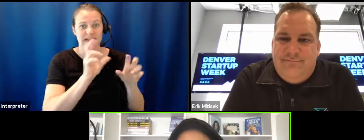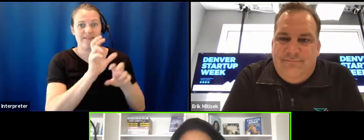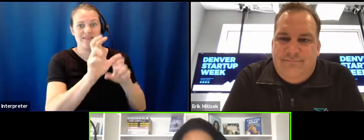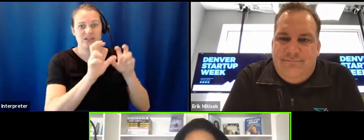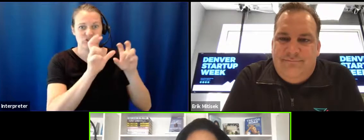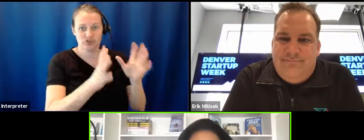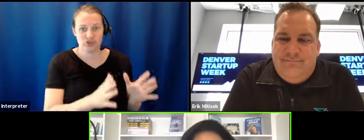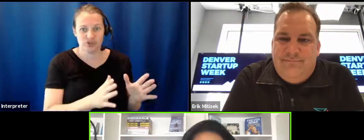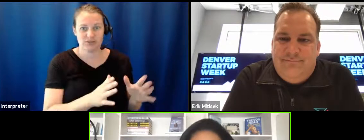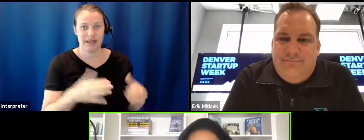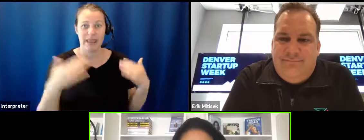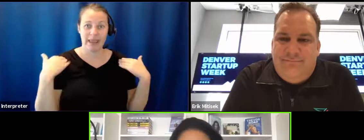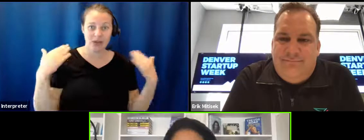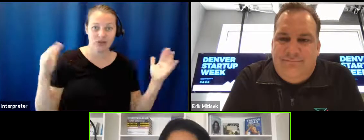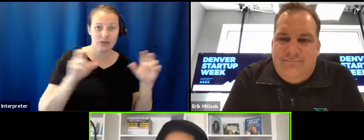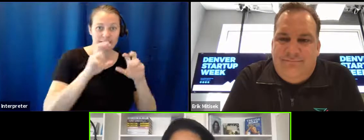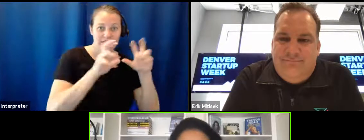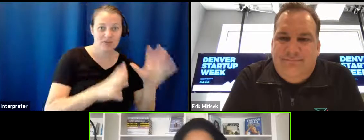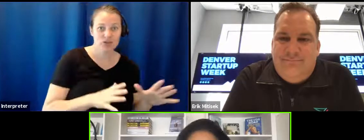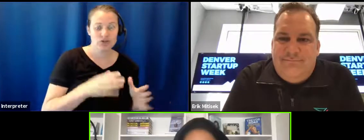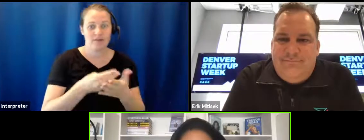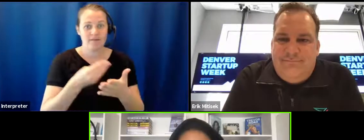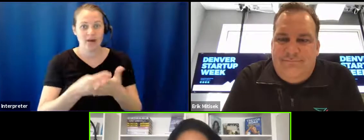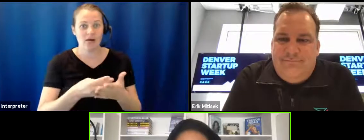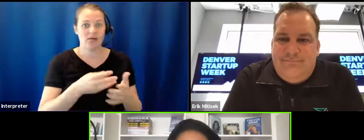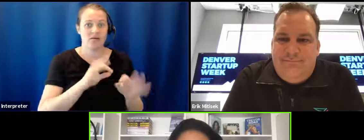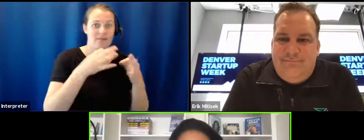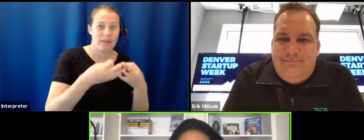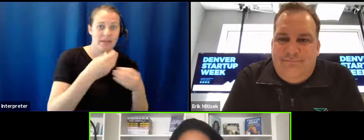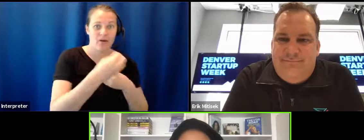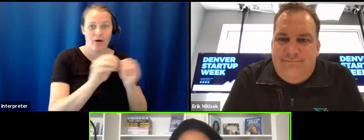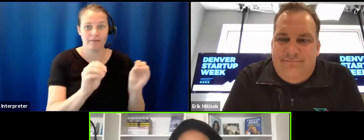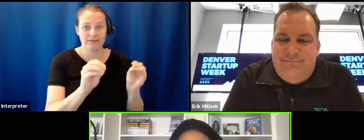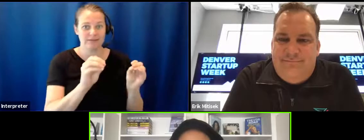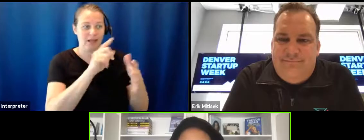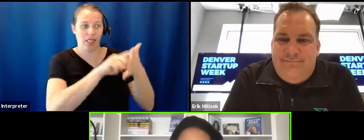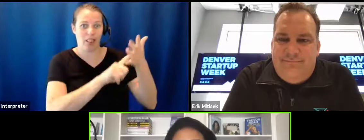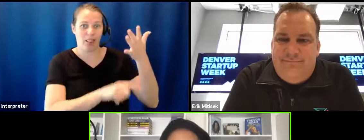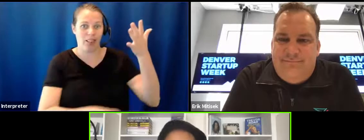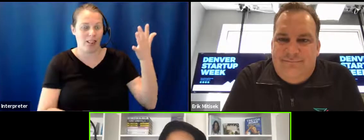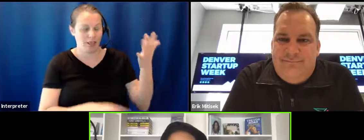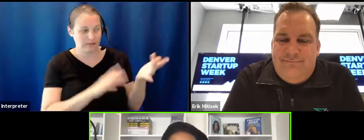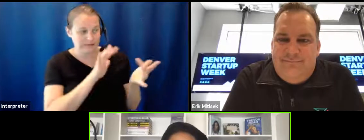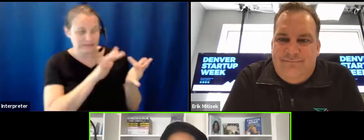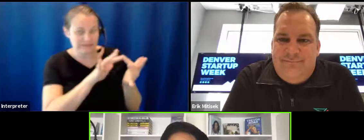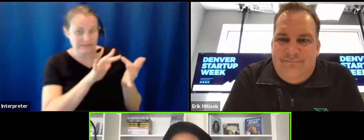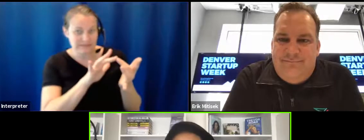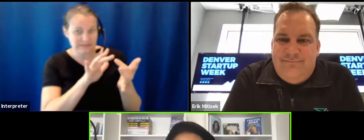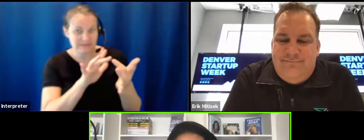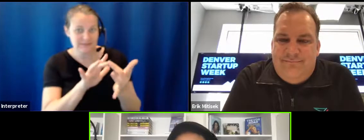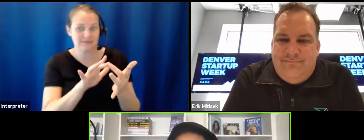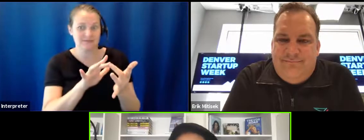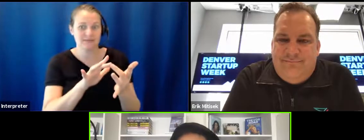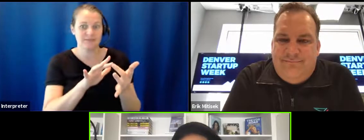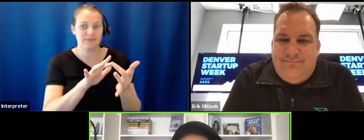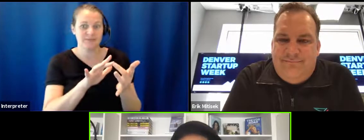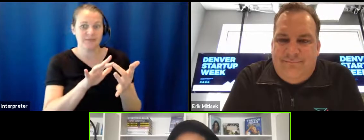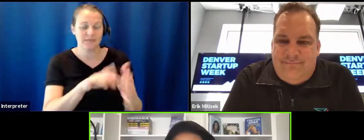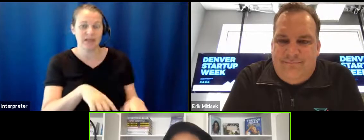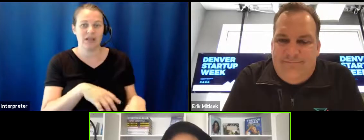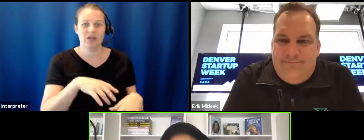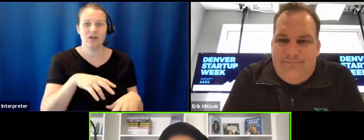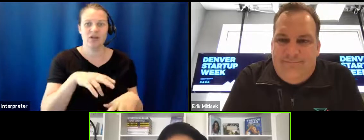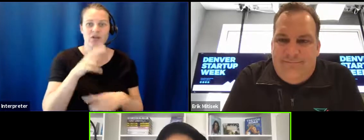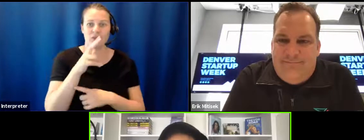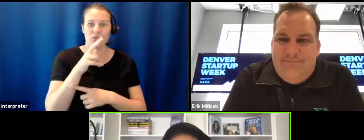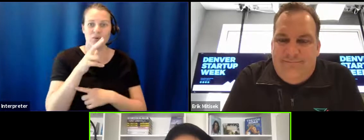angel investors, fund investors, family offices, et cetera. So it was a lot of that. And during that time, those 3 years that were